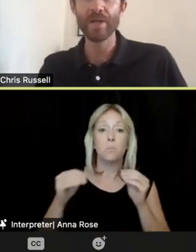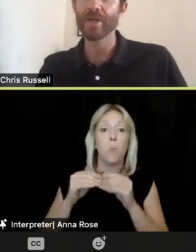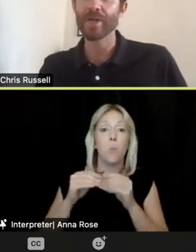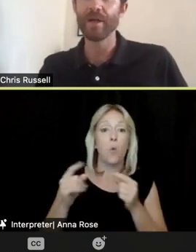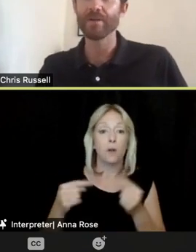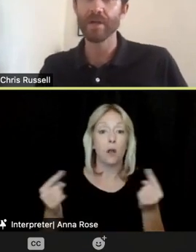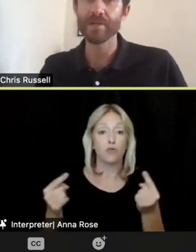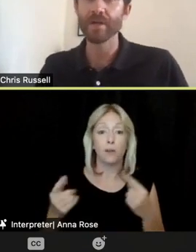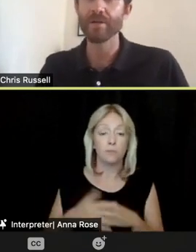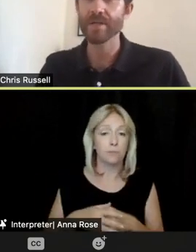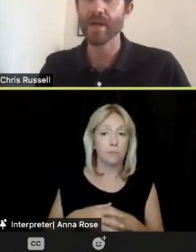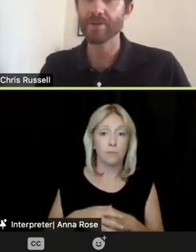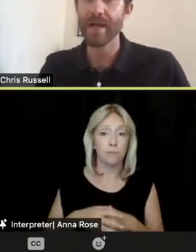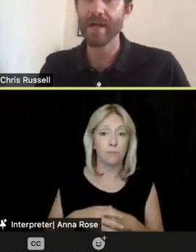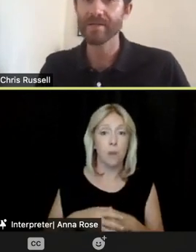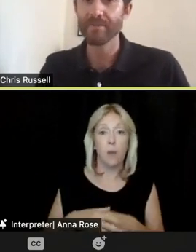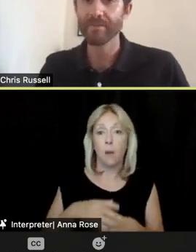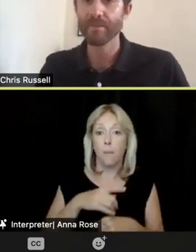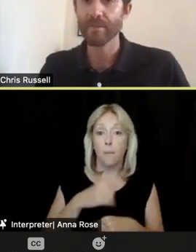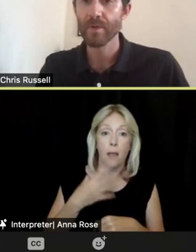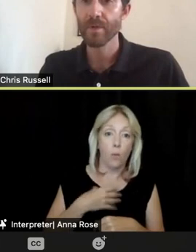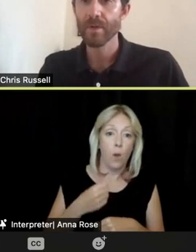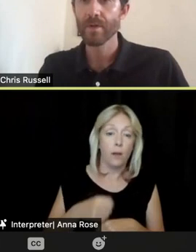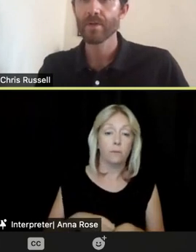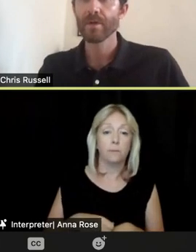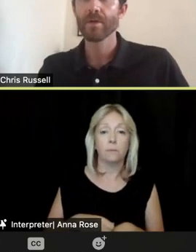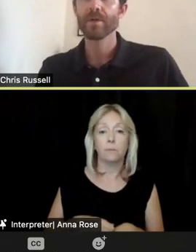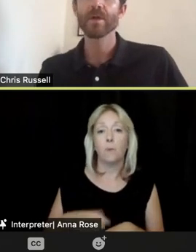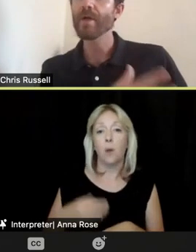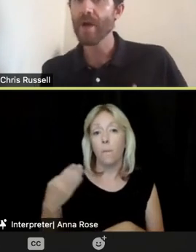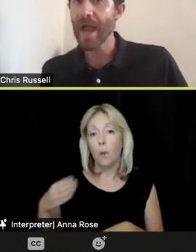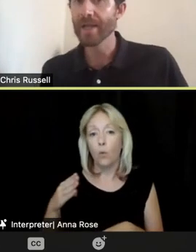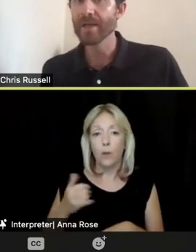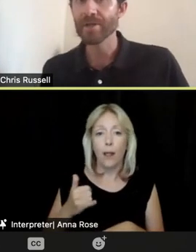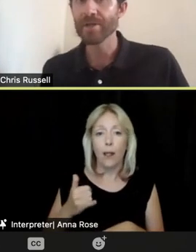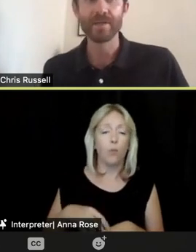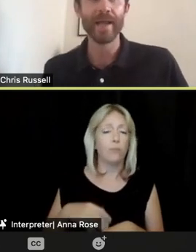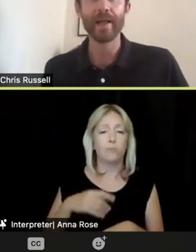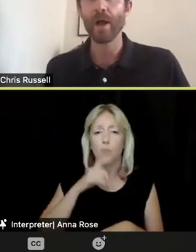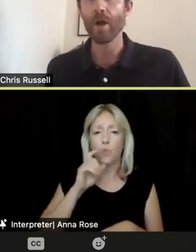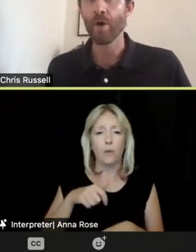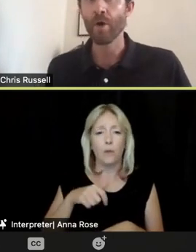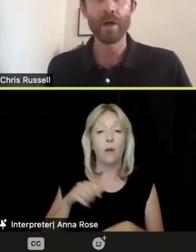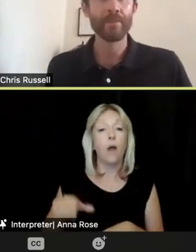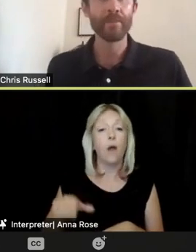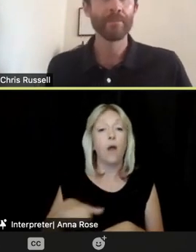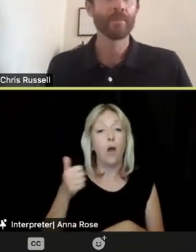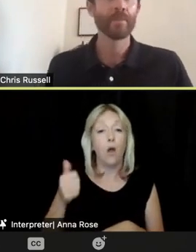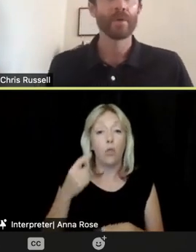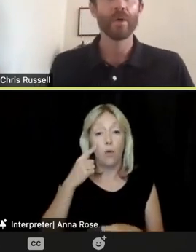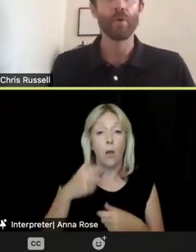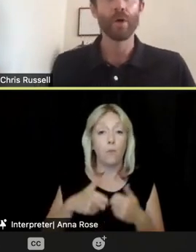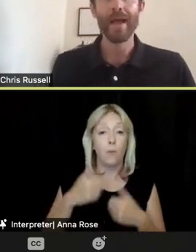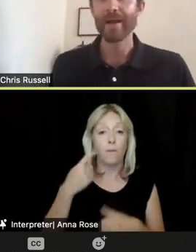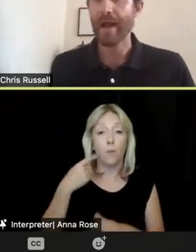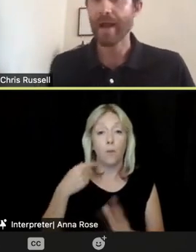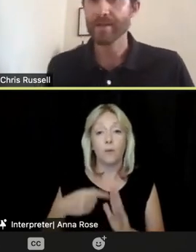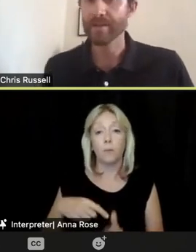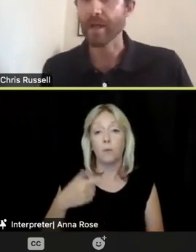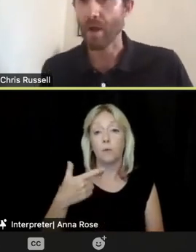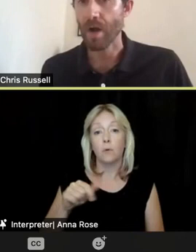more than any child needs increased contrast. There are other eye conditions like glaucoma